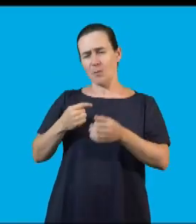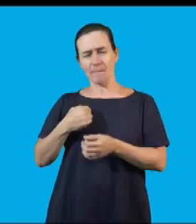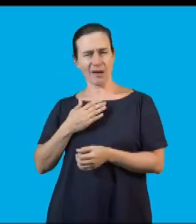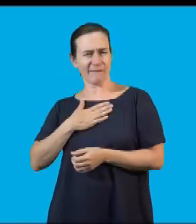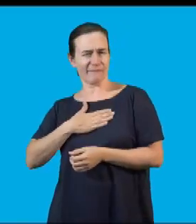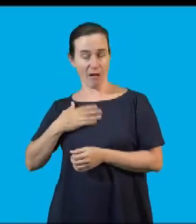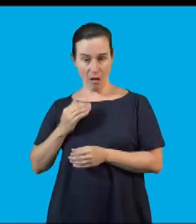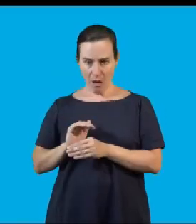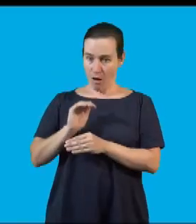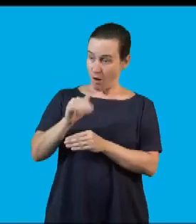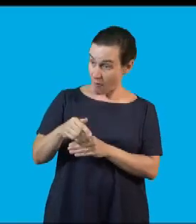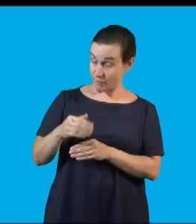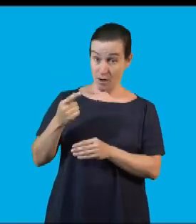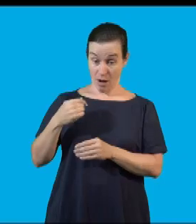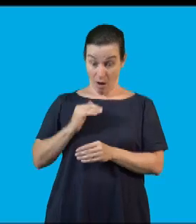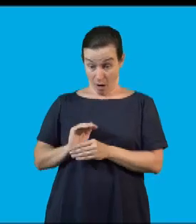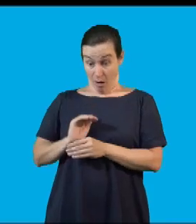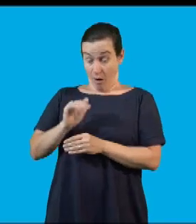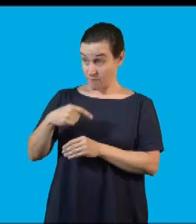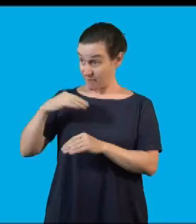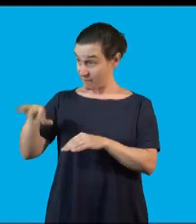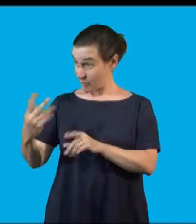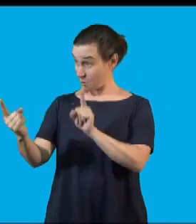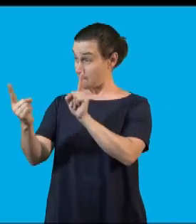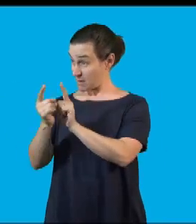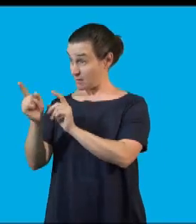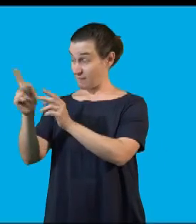your feelings after the meeting.